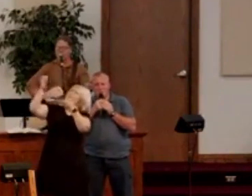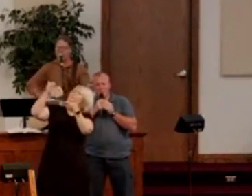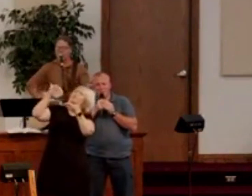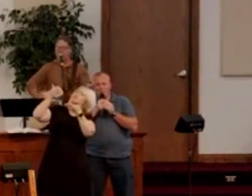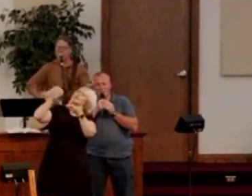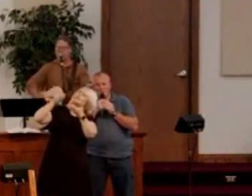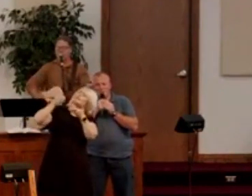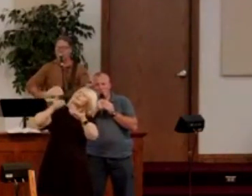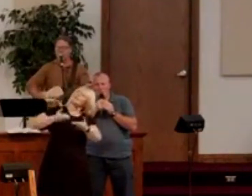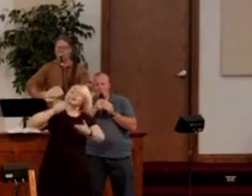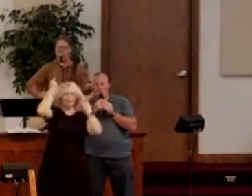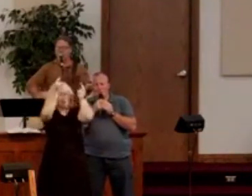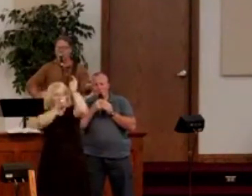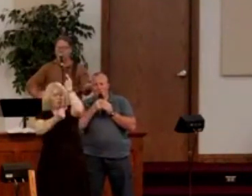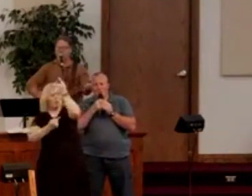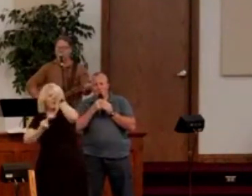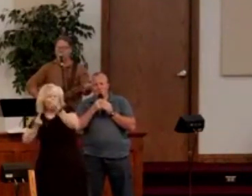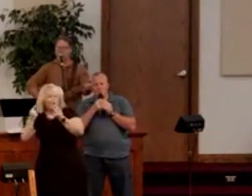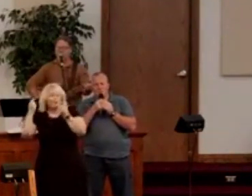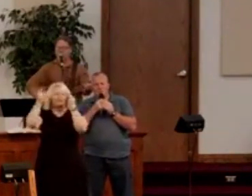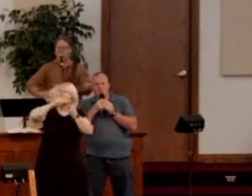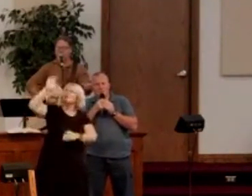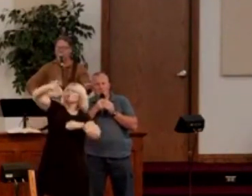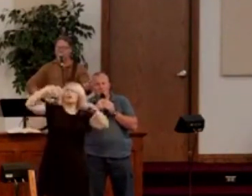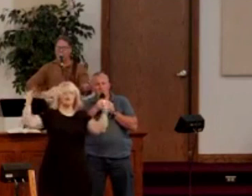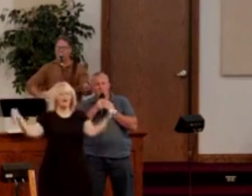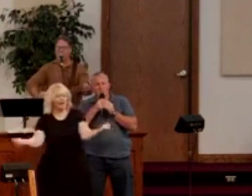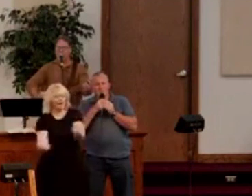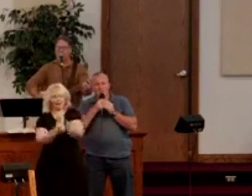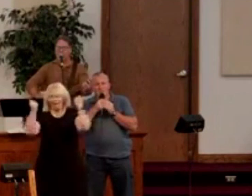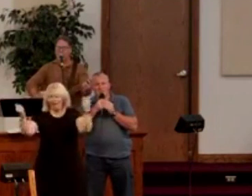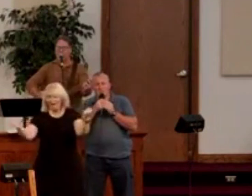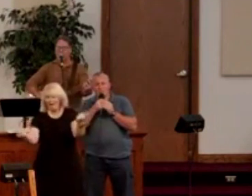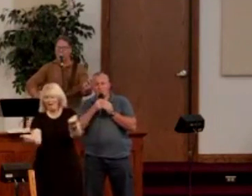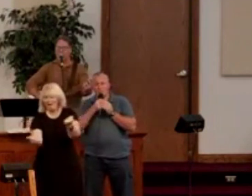restore to me all the wonders of your